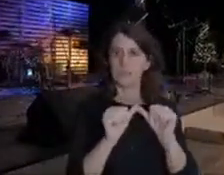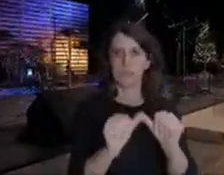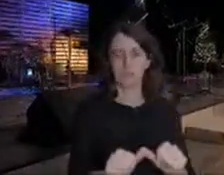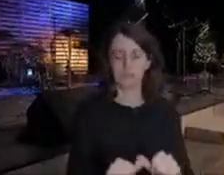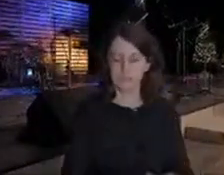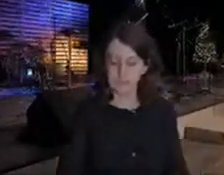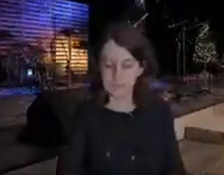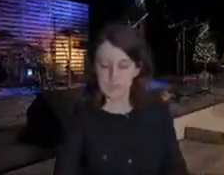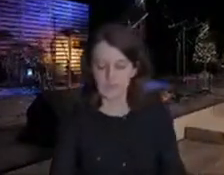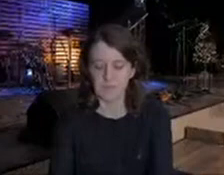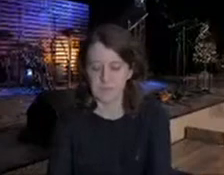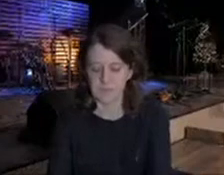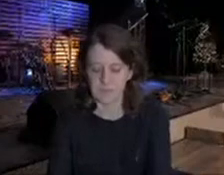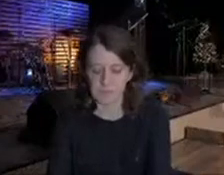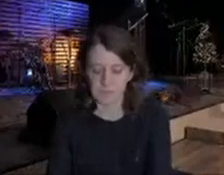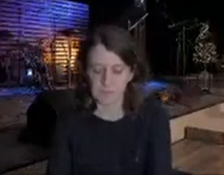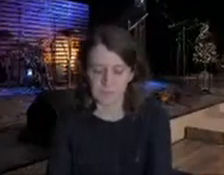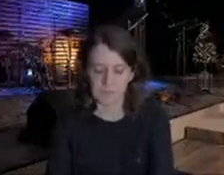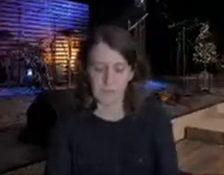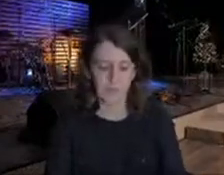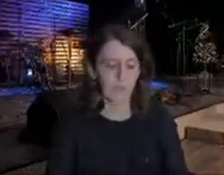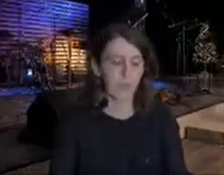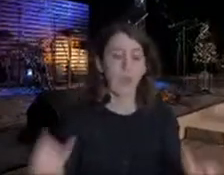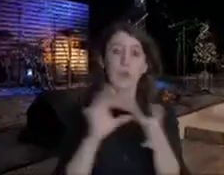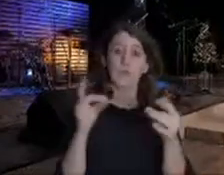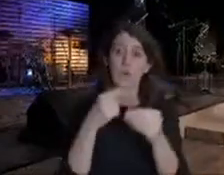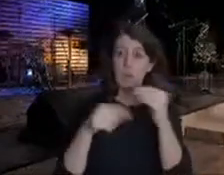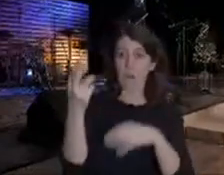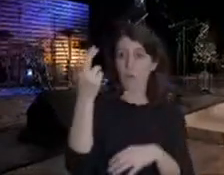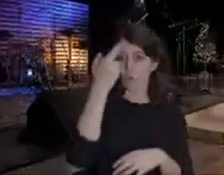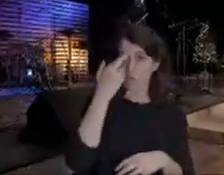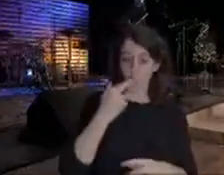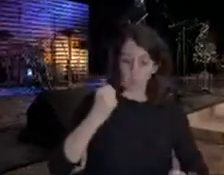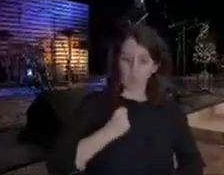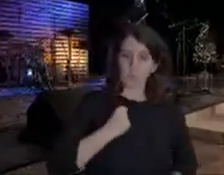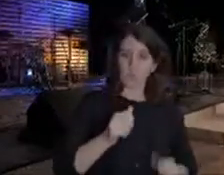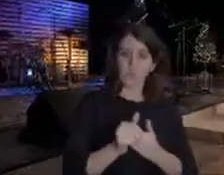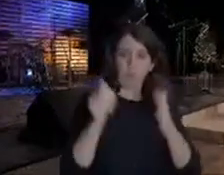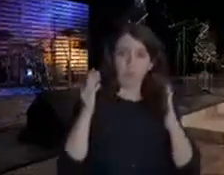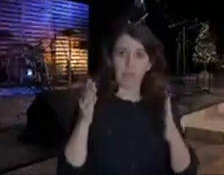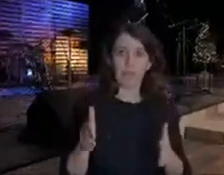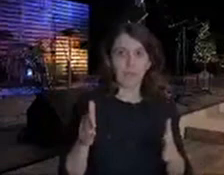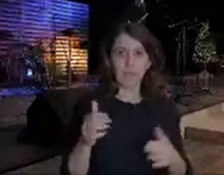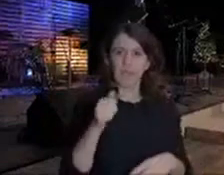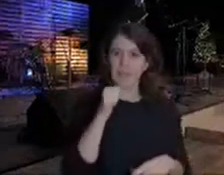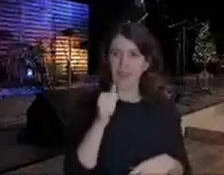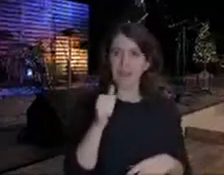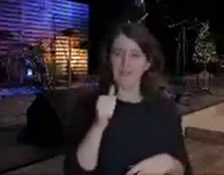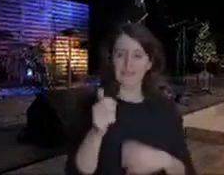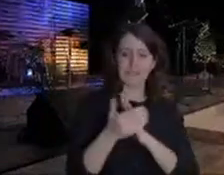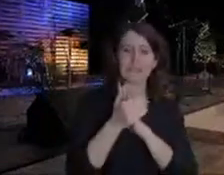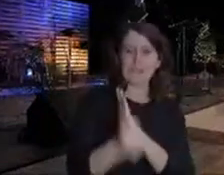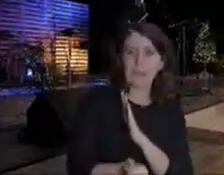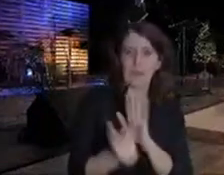a Roman centurion who didn't have all of the qualifications to match up with the Pharisees, but Jesus looks at him and he says, "I haven't seen this